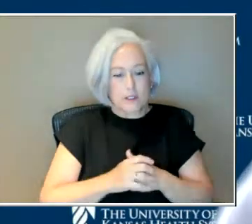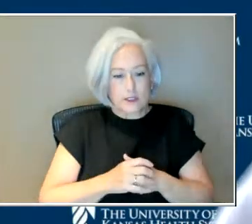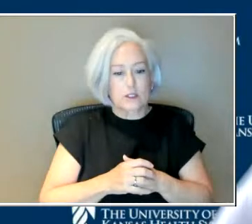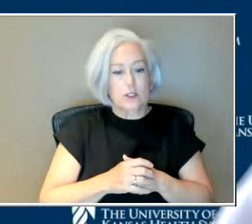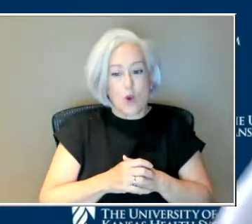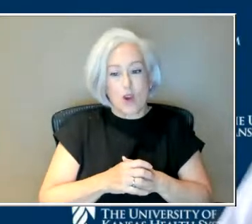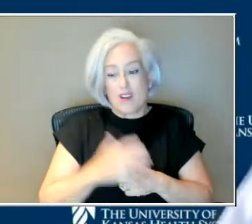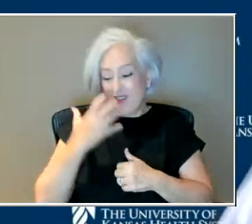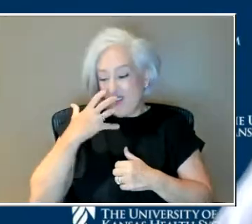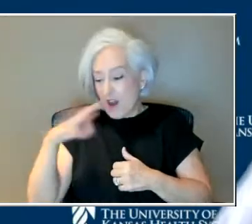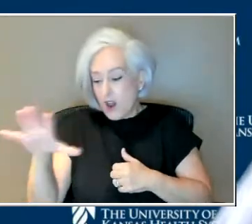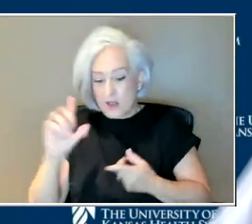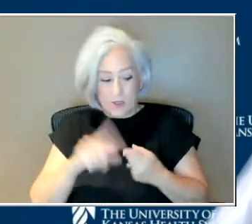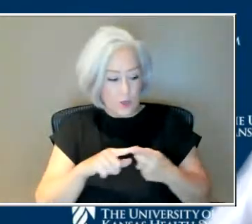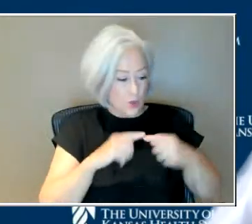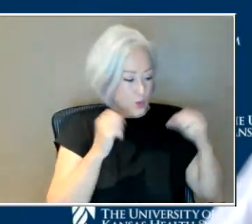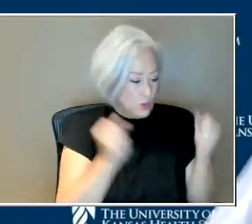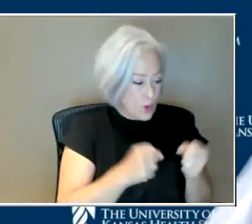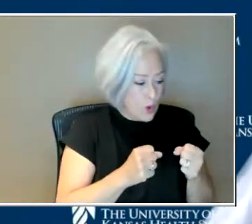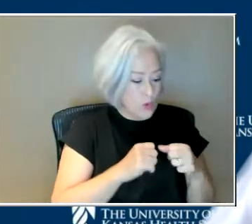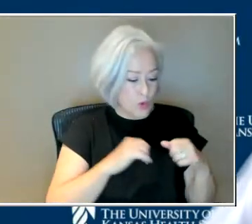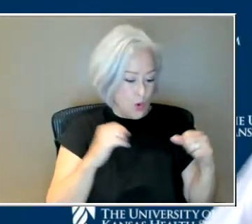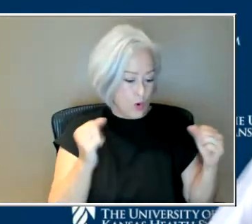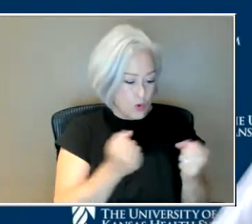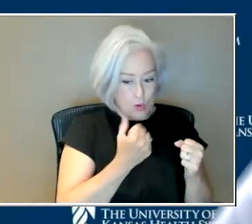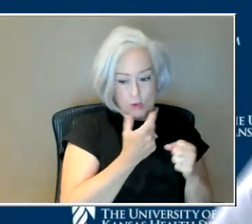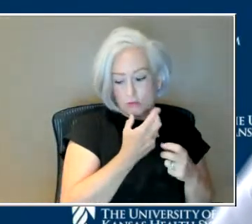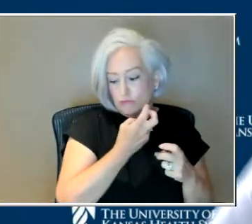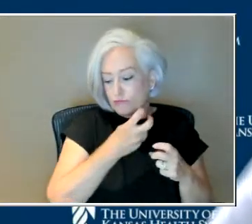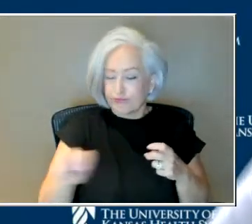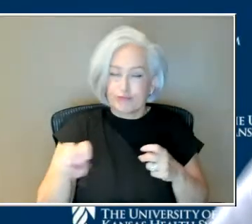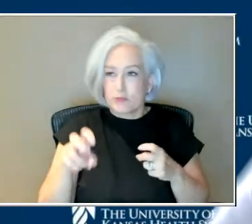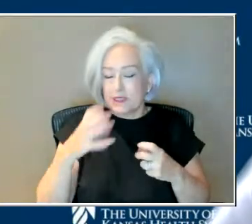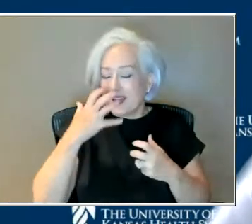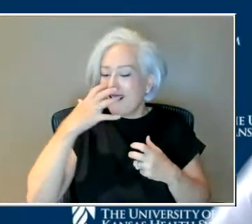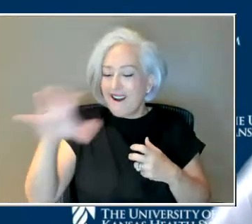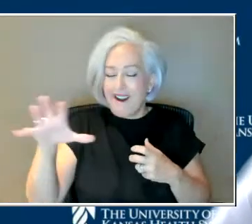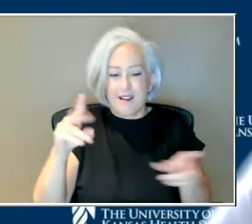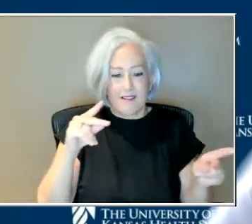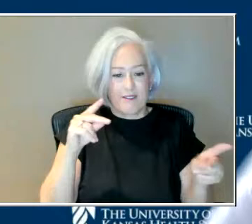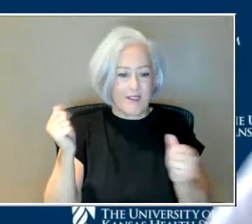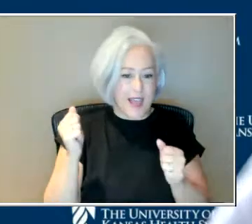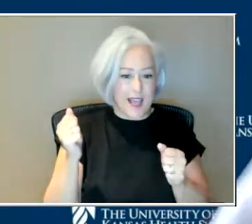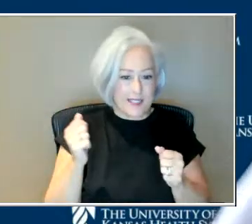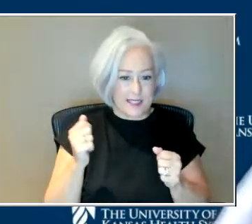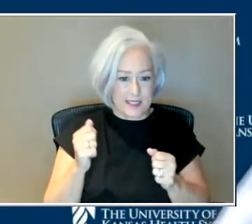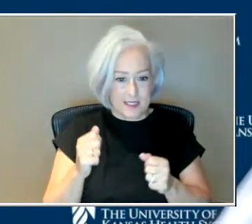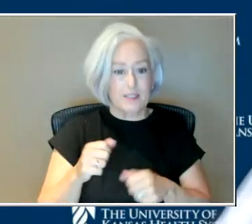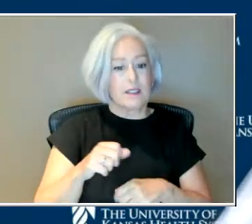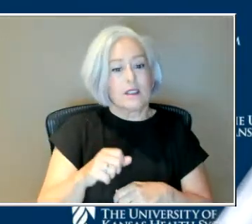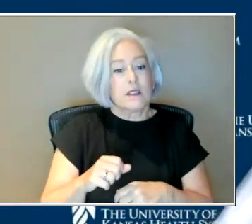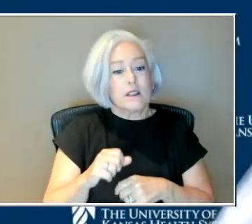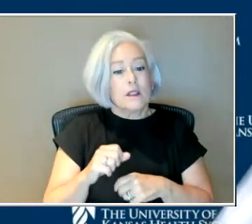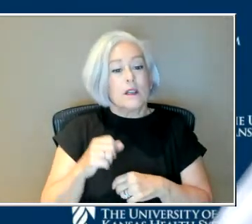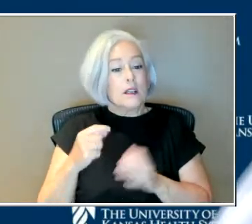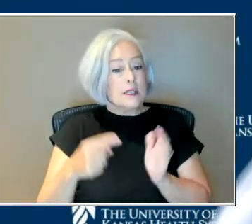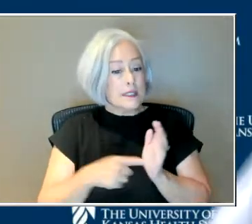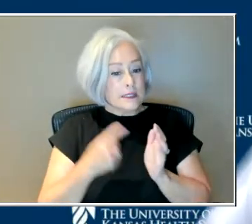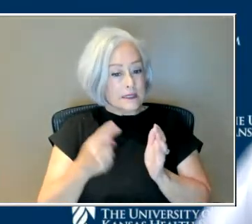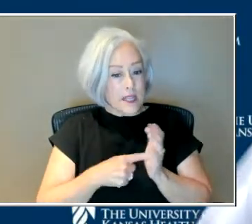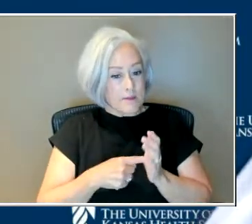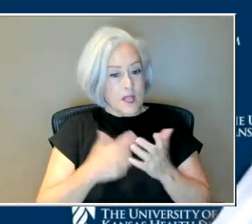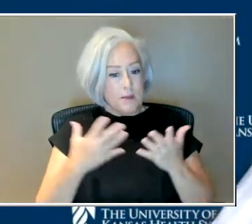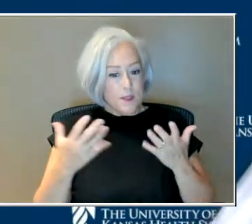vice versa. Simple things like you go from a air-conditioned room into your hot, humid shower. So sometimes you want to start with a more